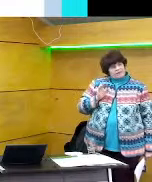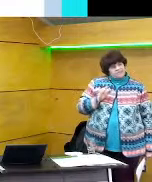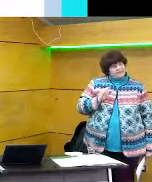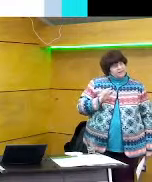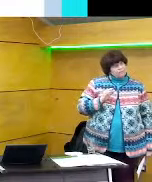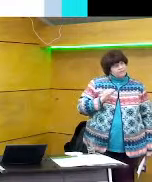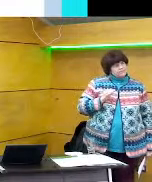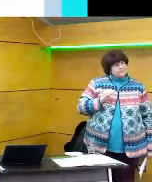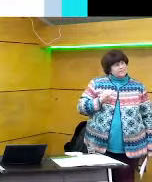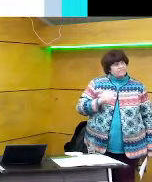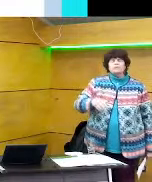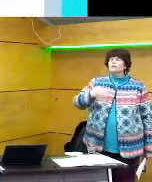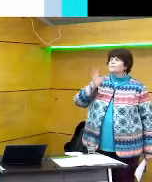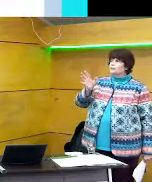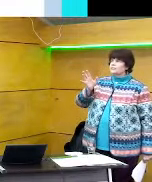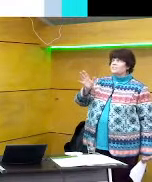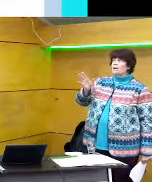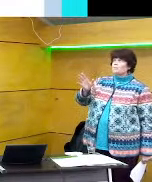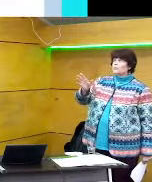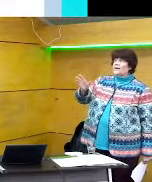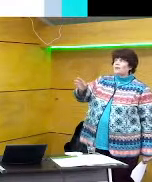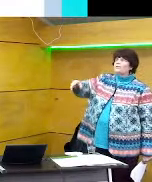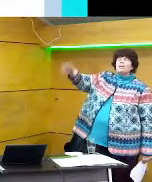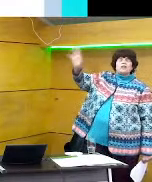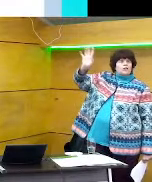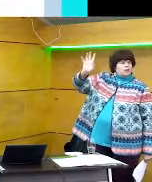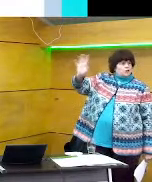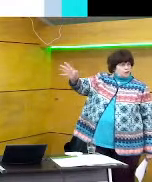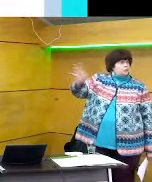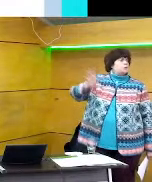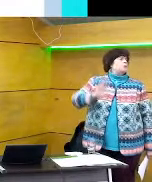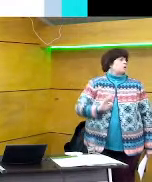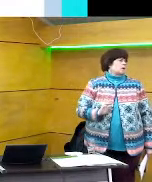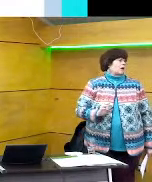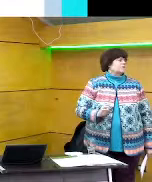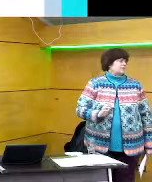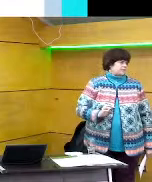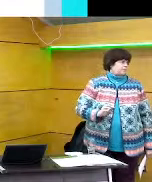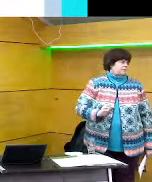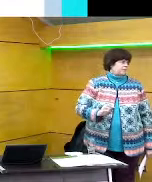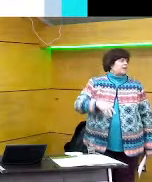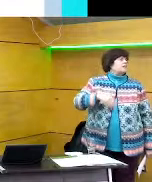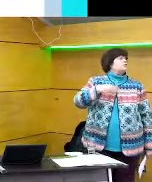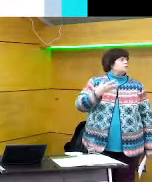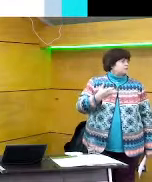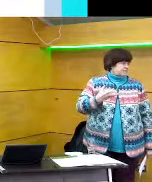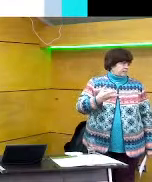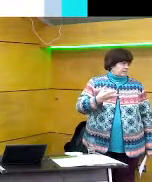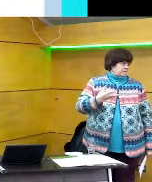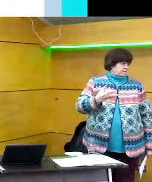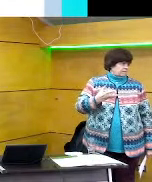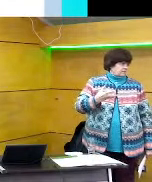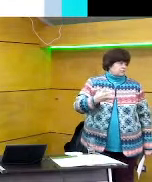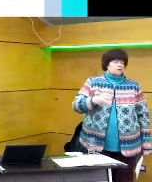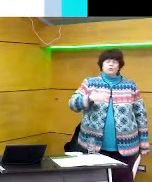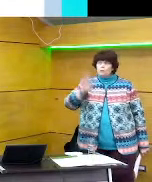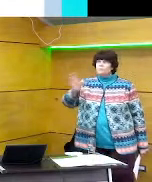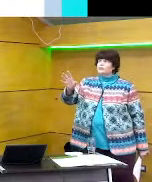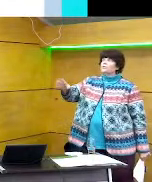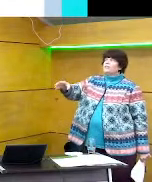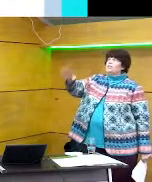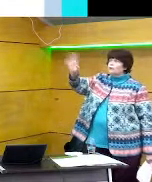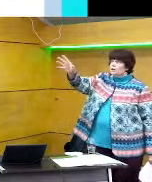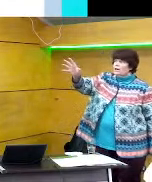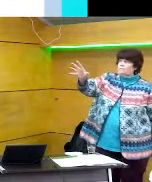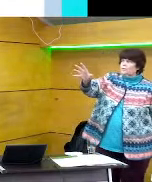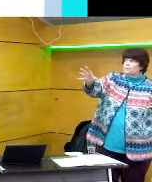Again, you want to set it up for success. So the first time around, you are the guinea pig and you say it. So you be